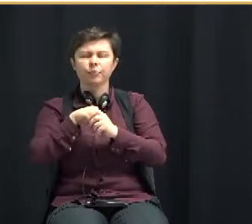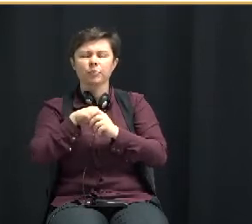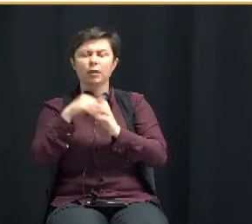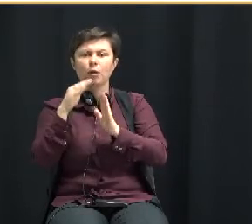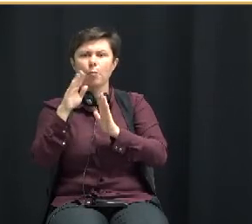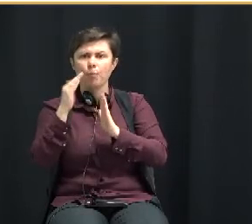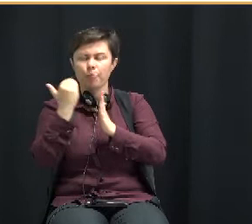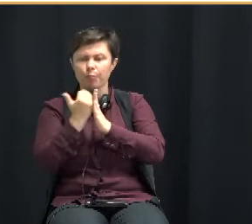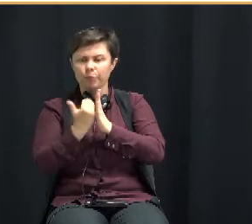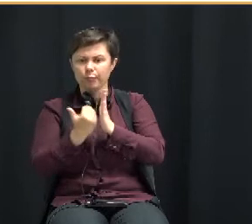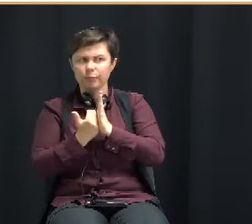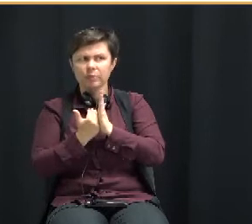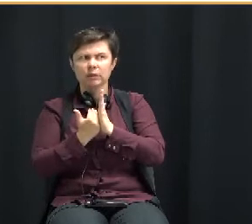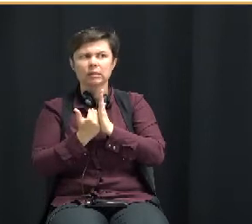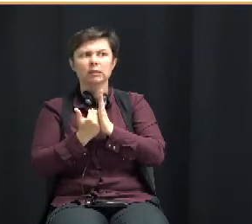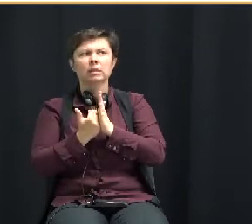in the program